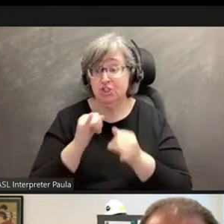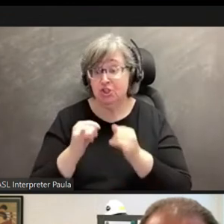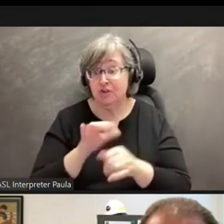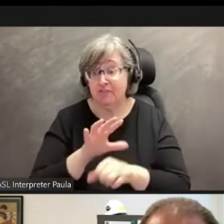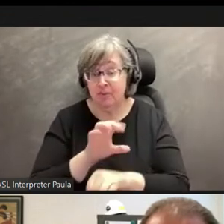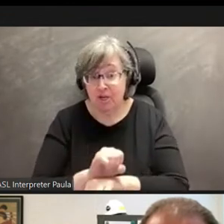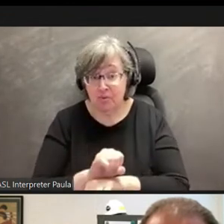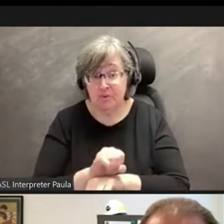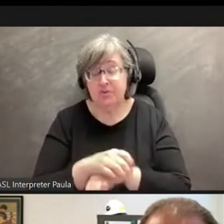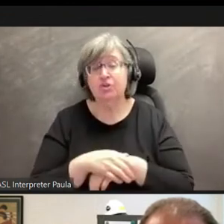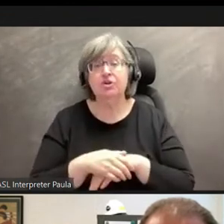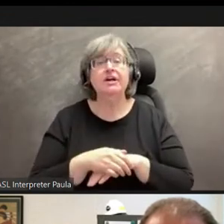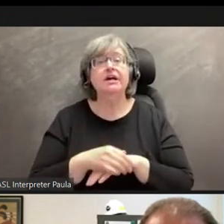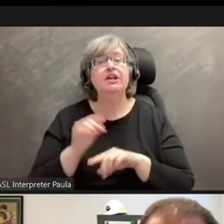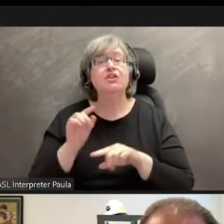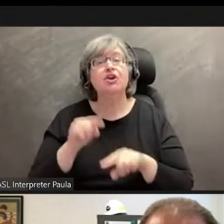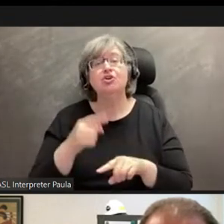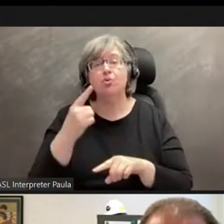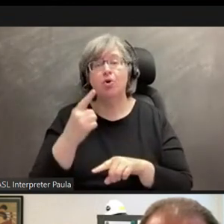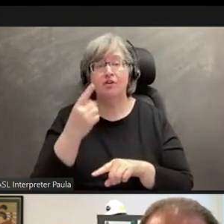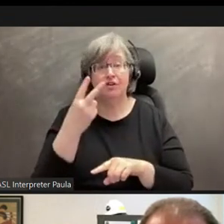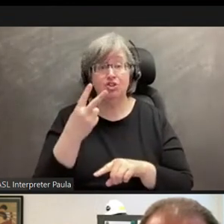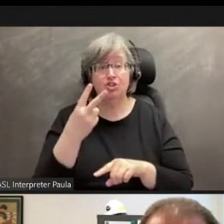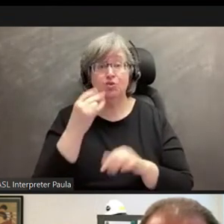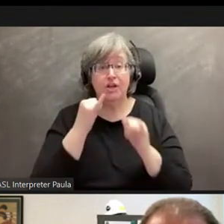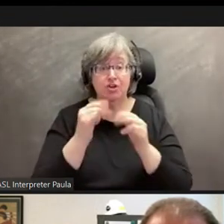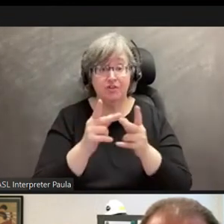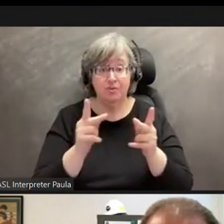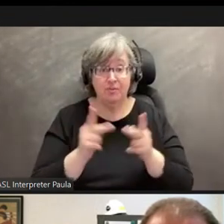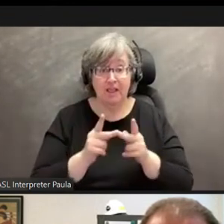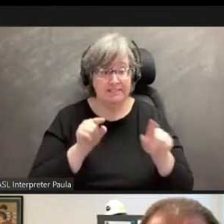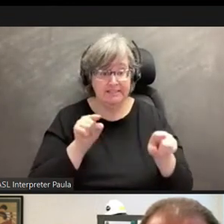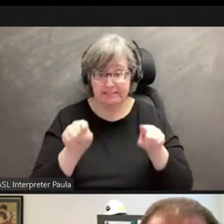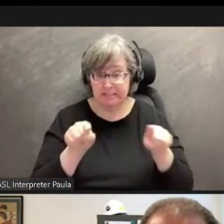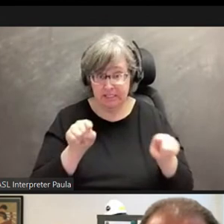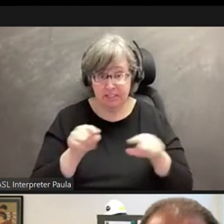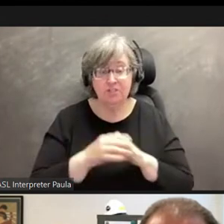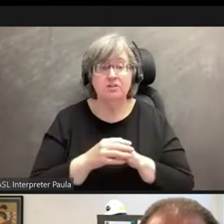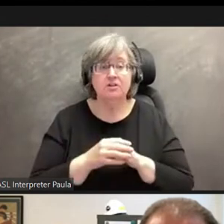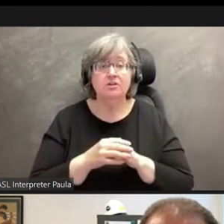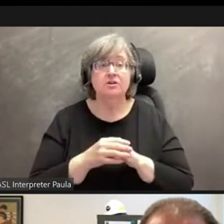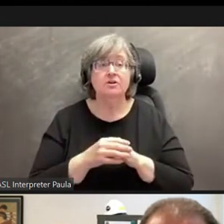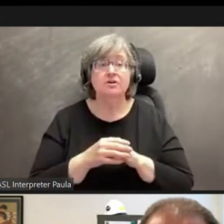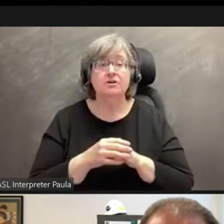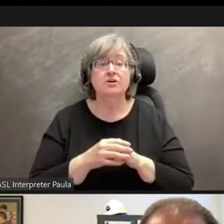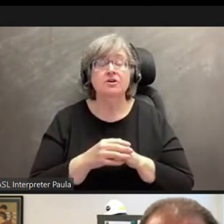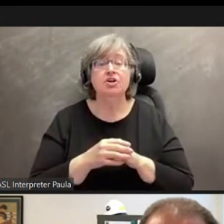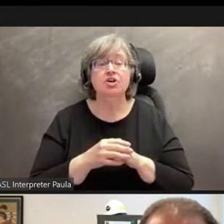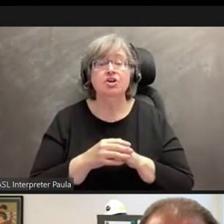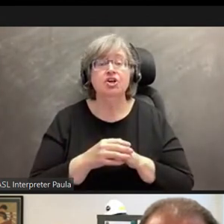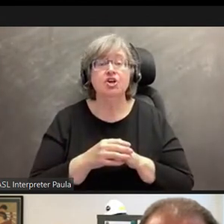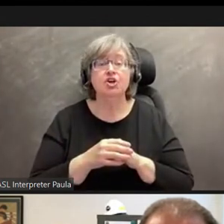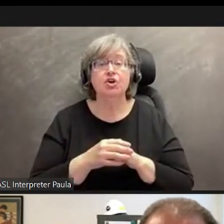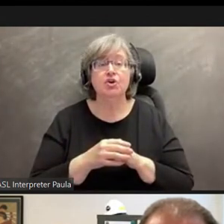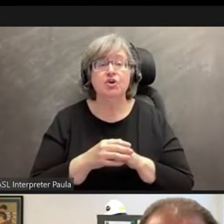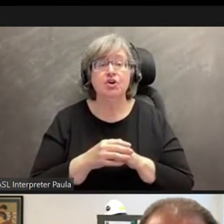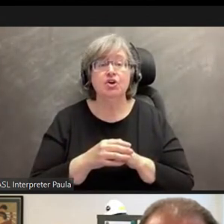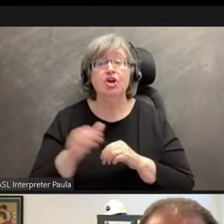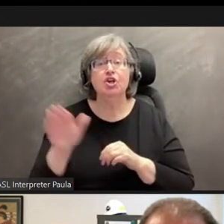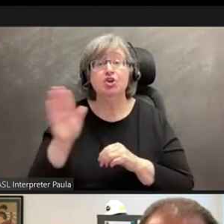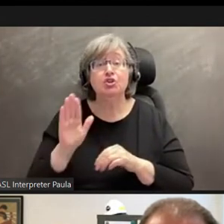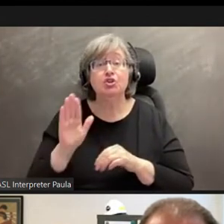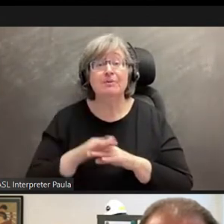they come to one of our two interview locations, and then we take all the information that used to be